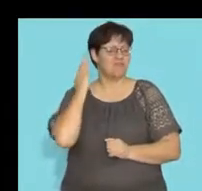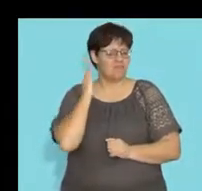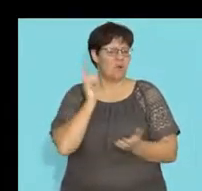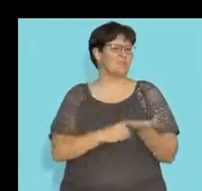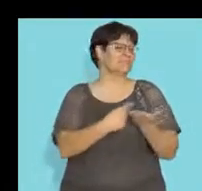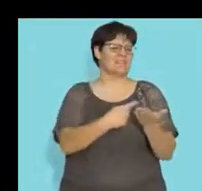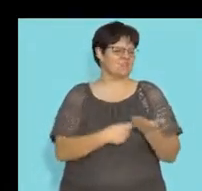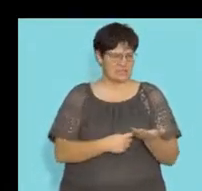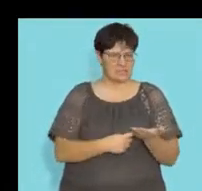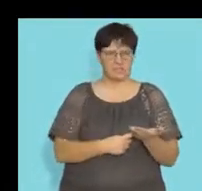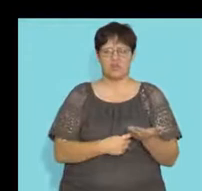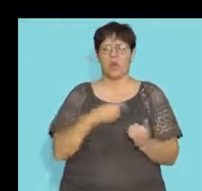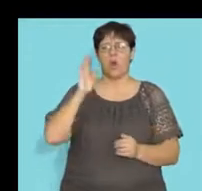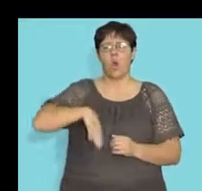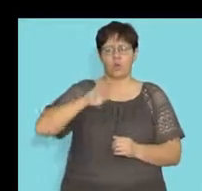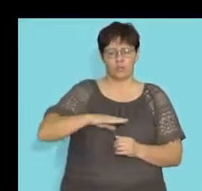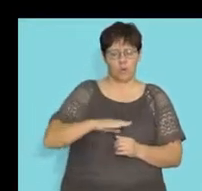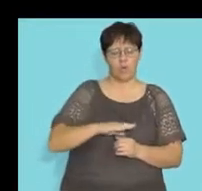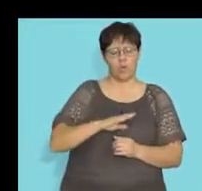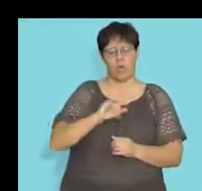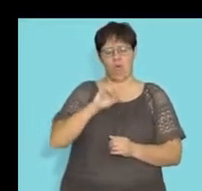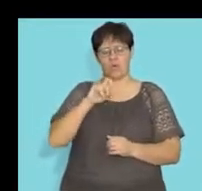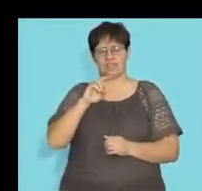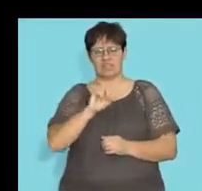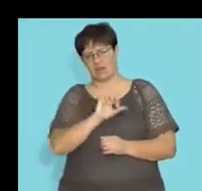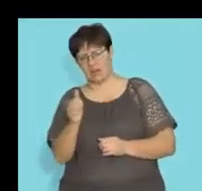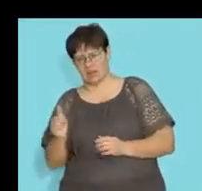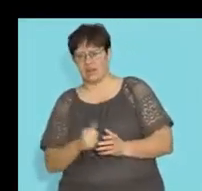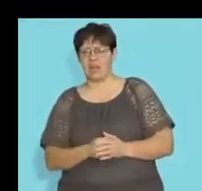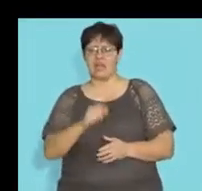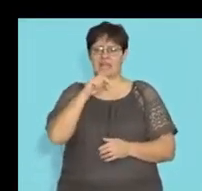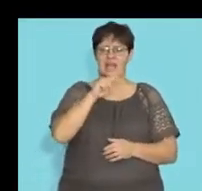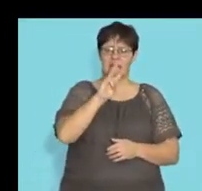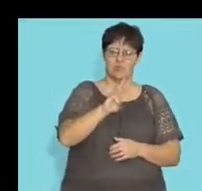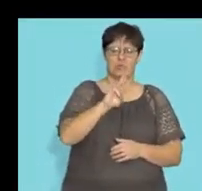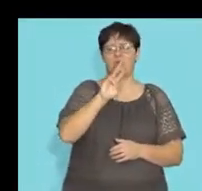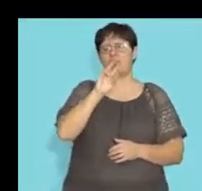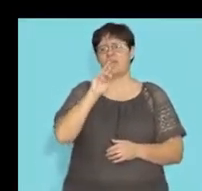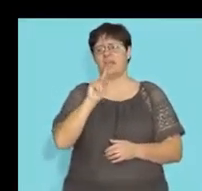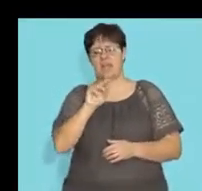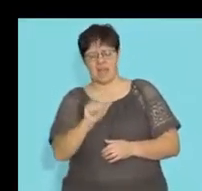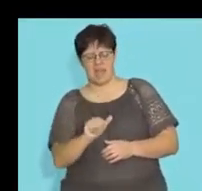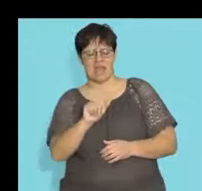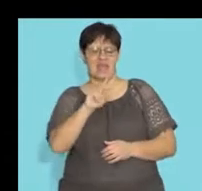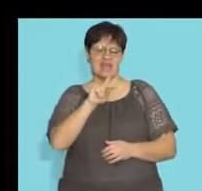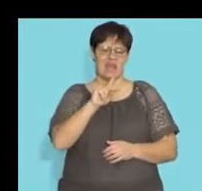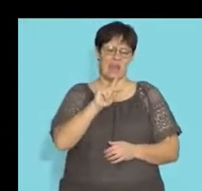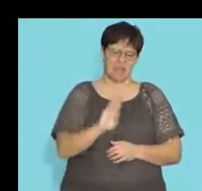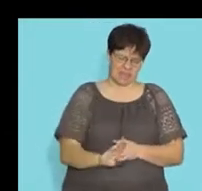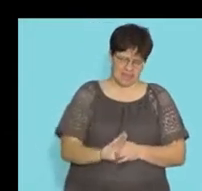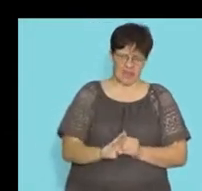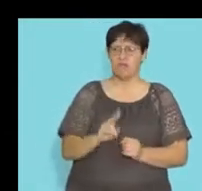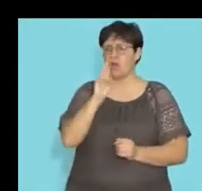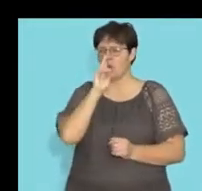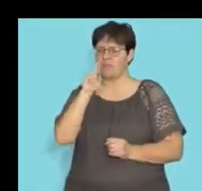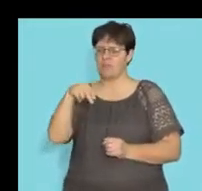The last time we spoke about the autoionization, we spoke about Kw, Ka and Kb values, we looked